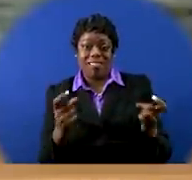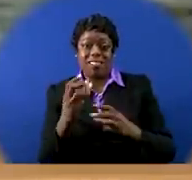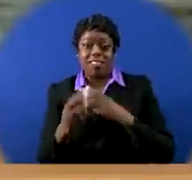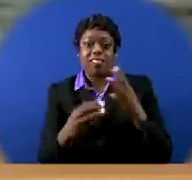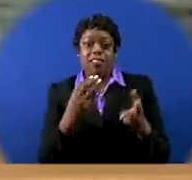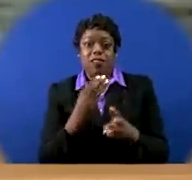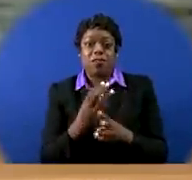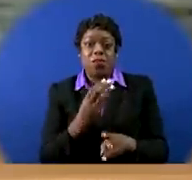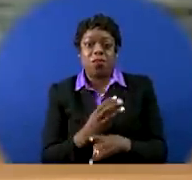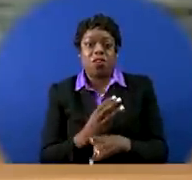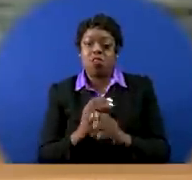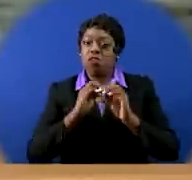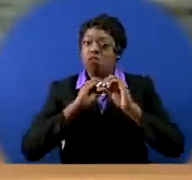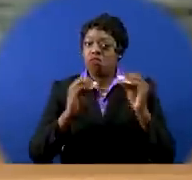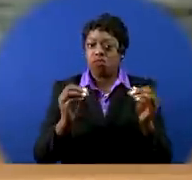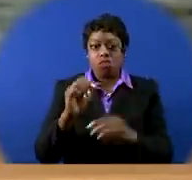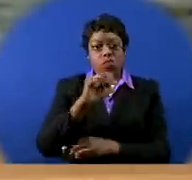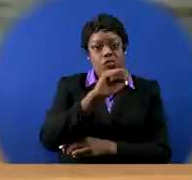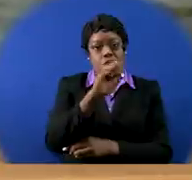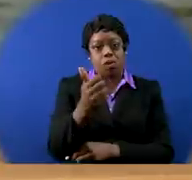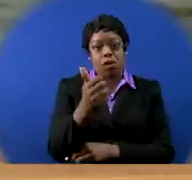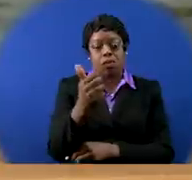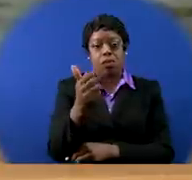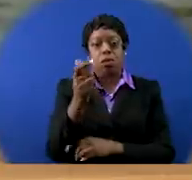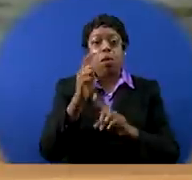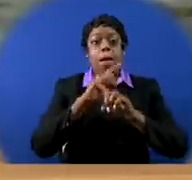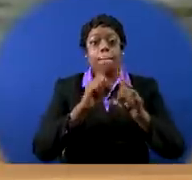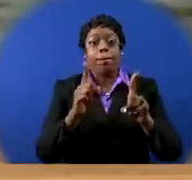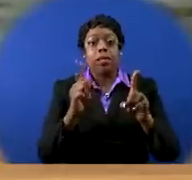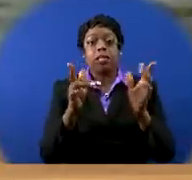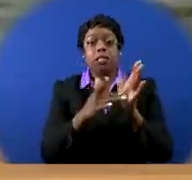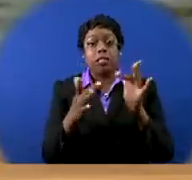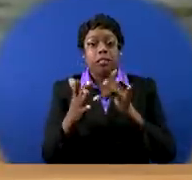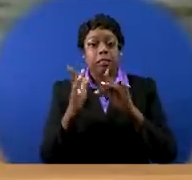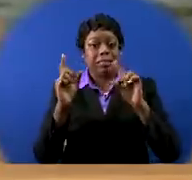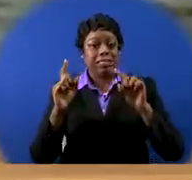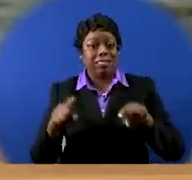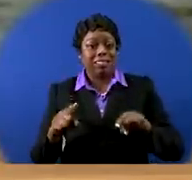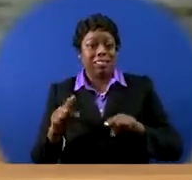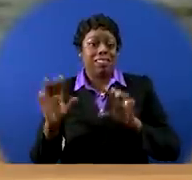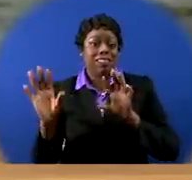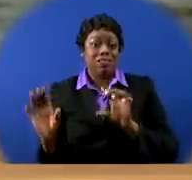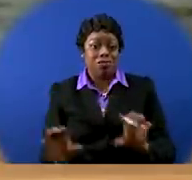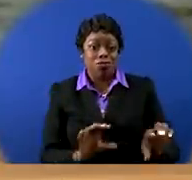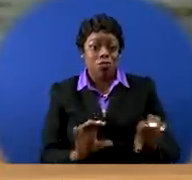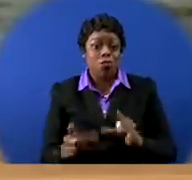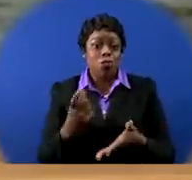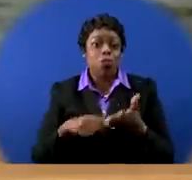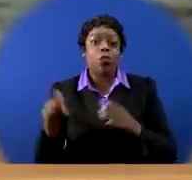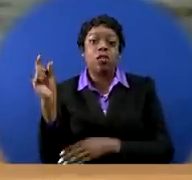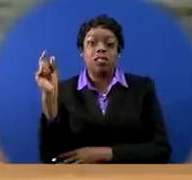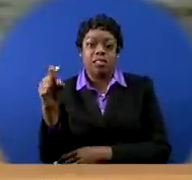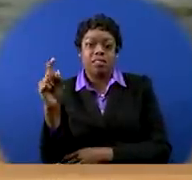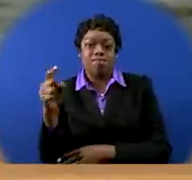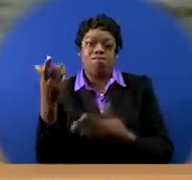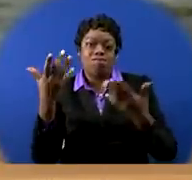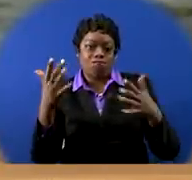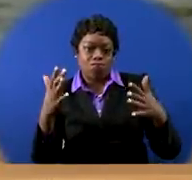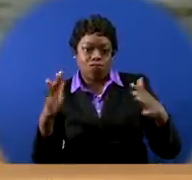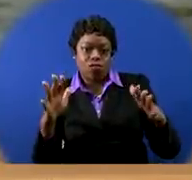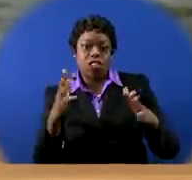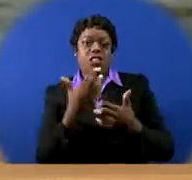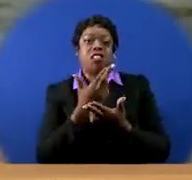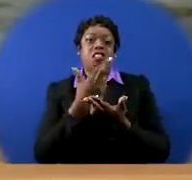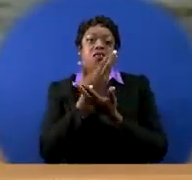can. Nobody but Jesus could do what was necessary to completely redeem